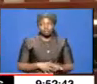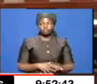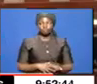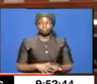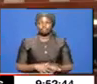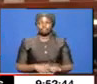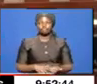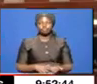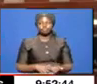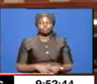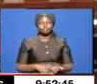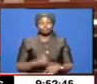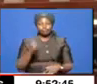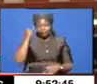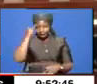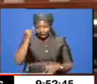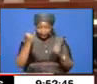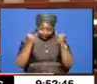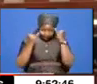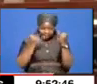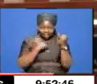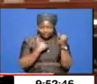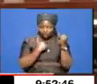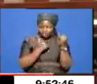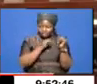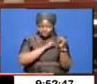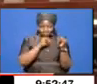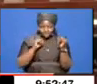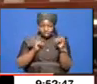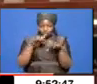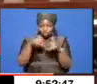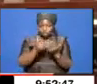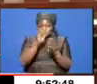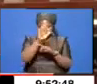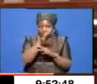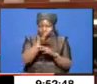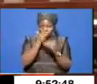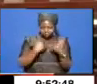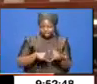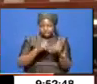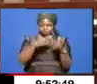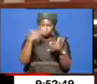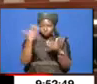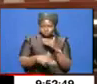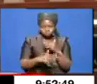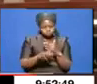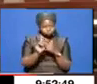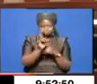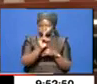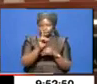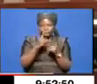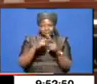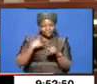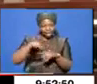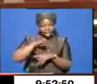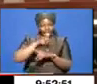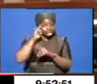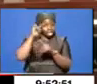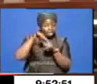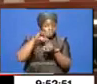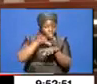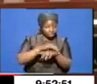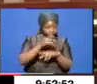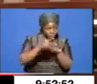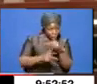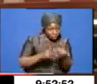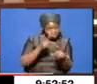the idea that the Senate or Parliament is trying to stop any audit. What we're looking at is process. What we're looking at is the